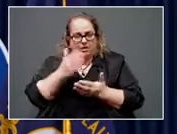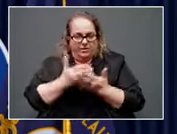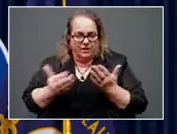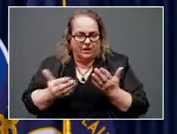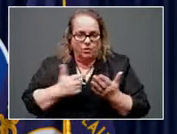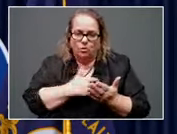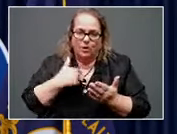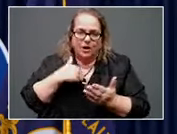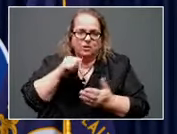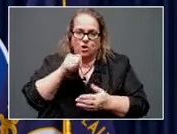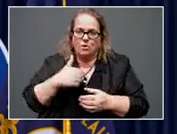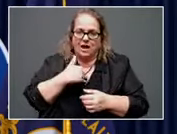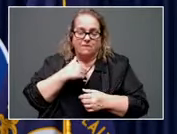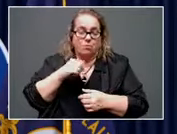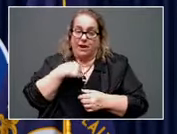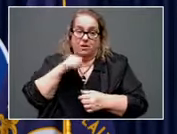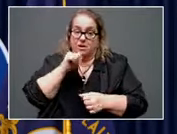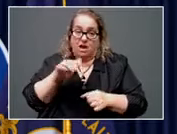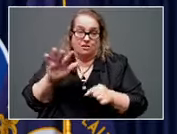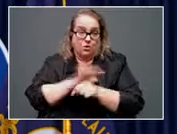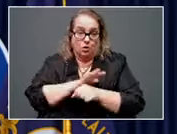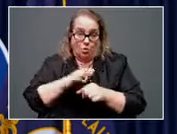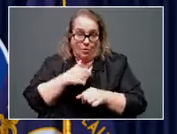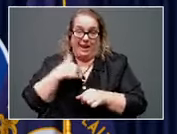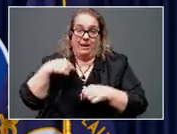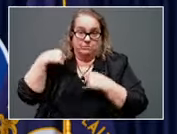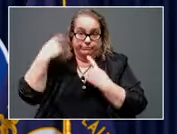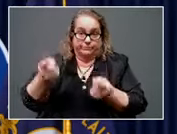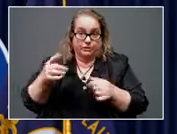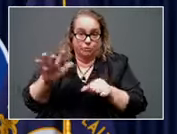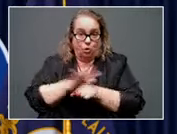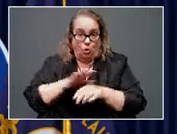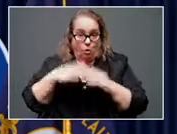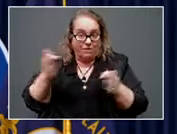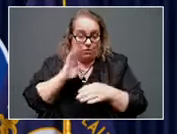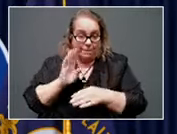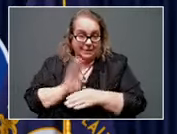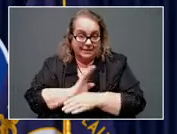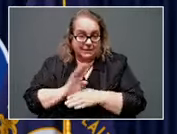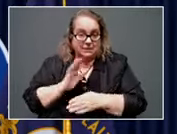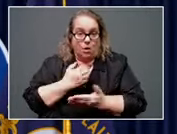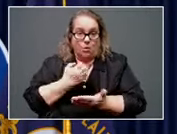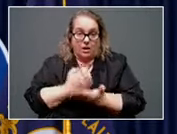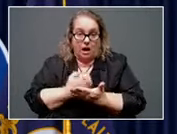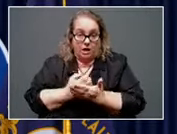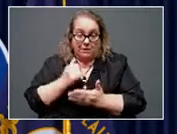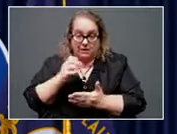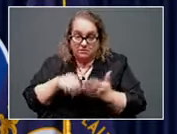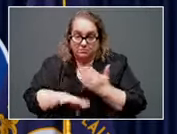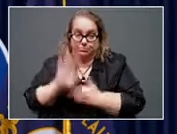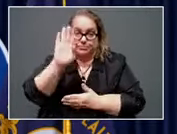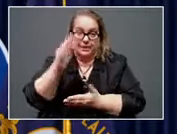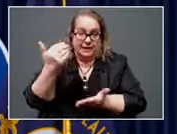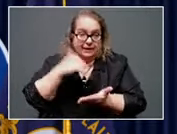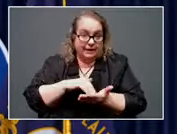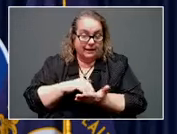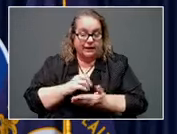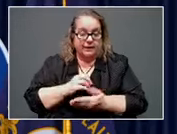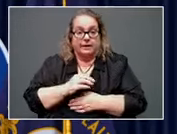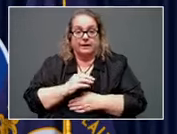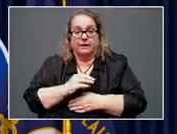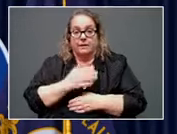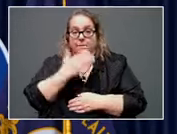We're fully open for business. We've been fully open for business. Our economy is booming again. Best year for economic development ever